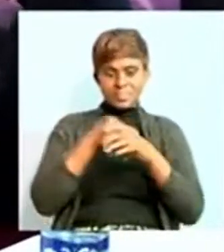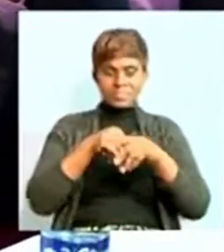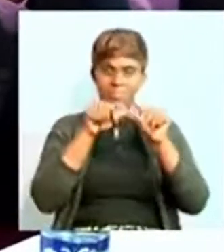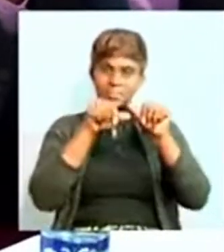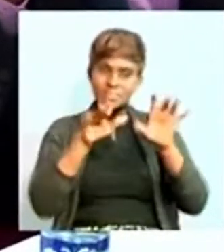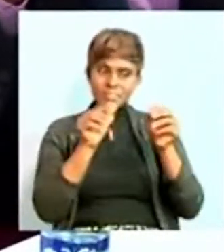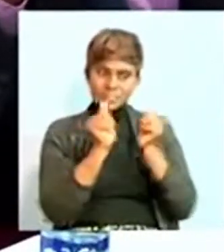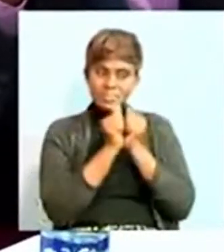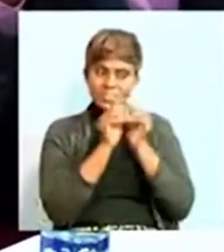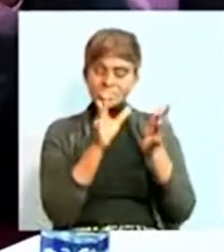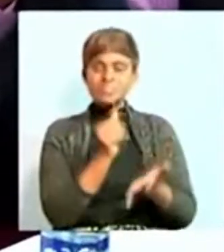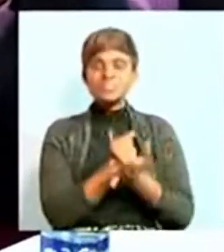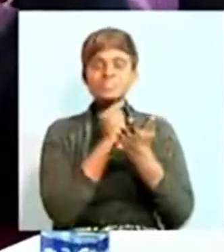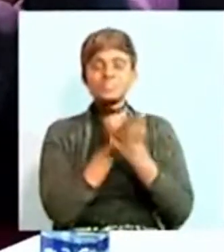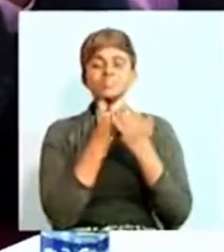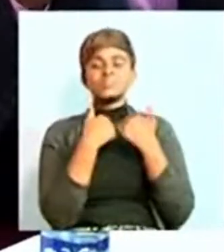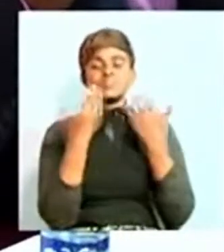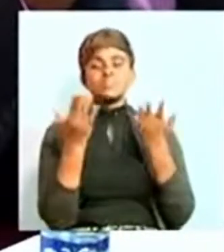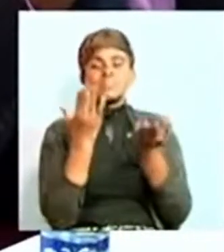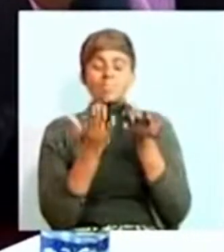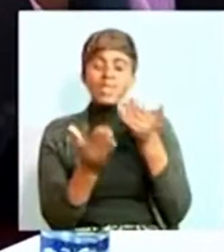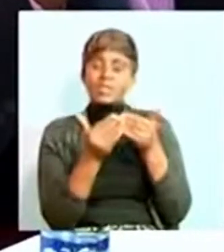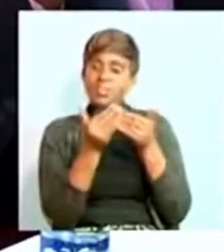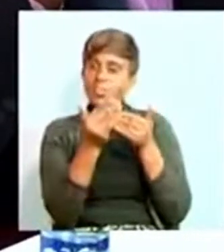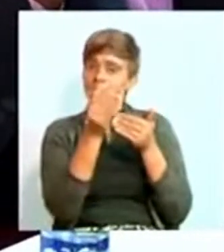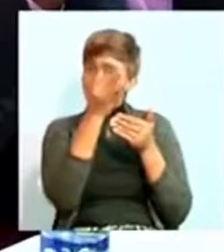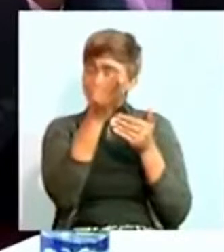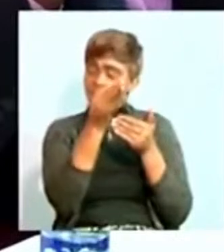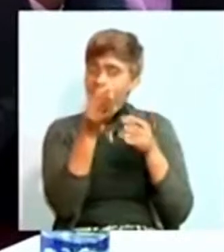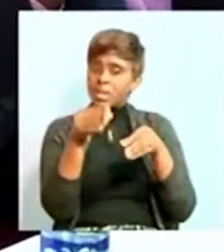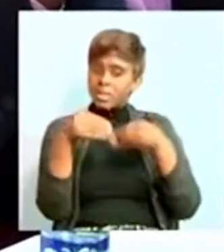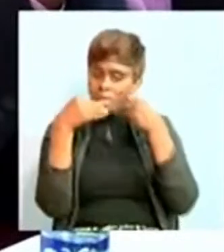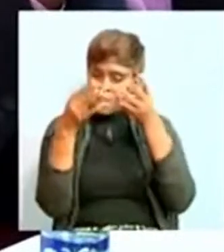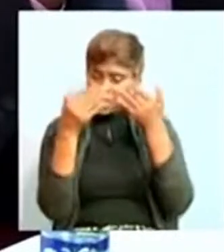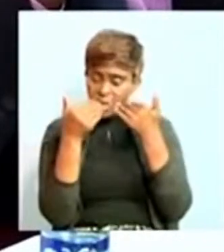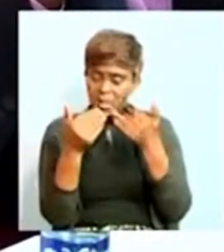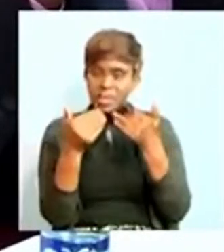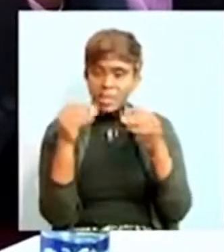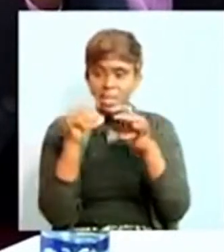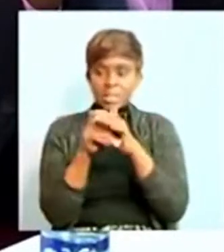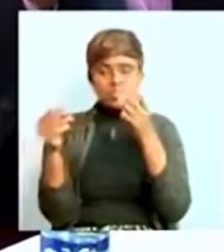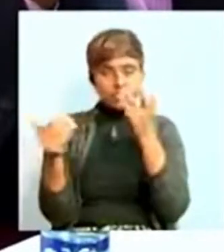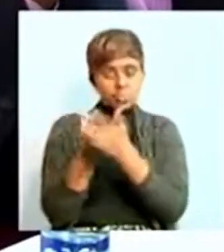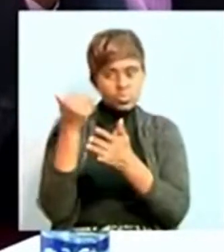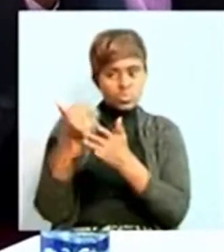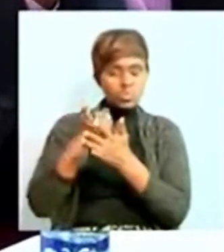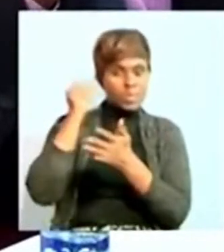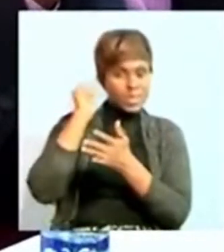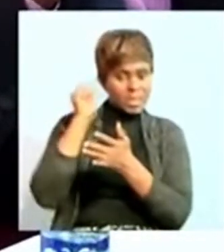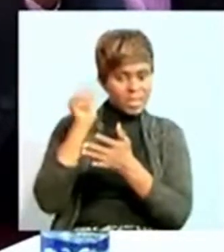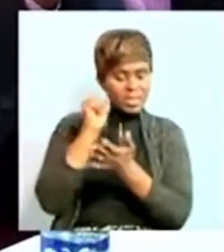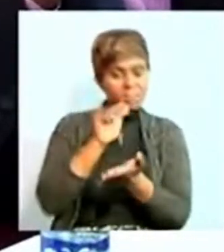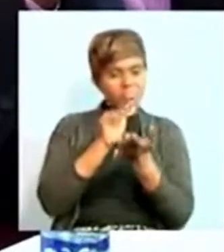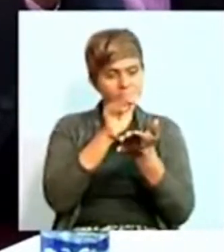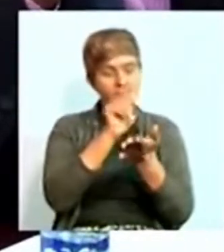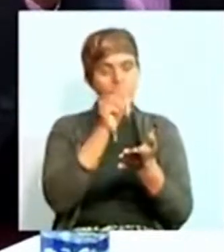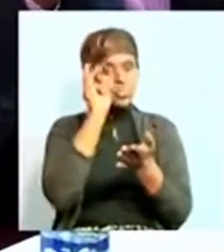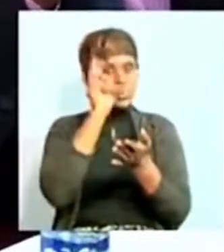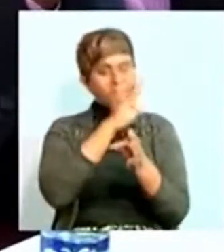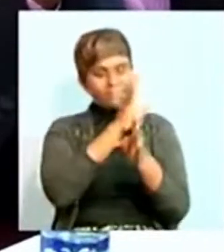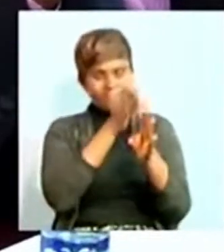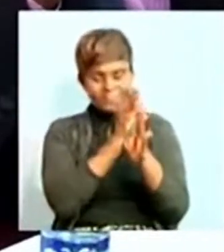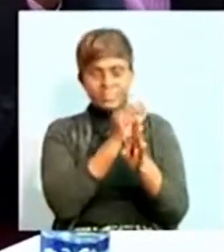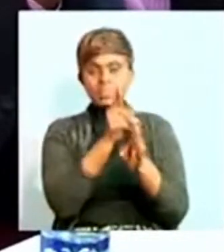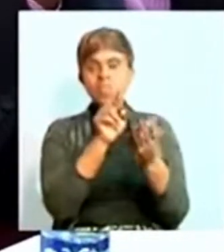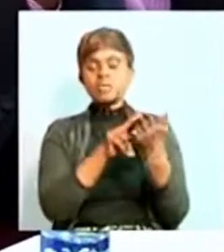without assistance. So maybe going forward, as we are given in the new assignment, I think allocation of being given an officer who is yet to